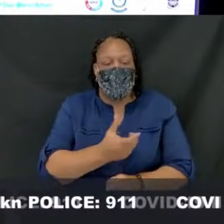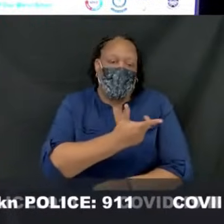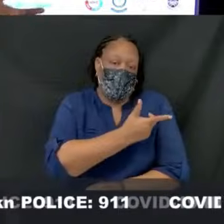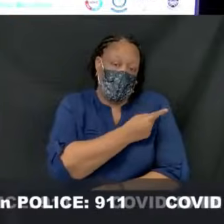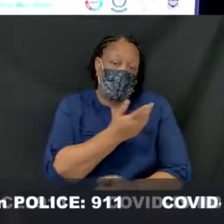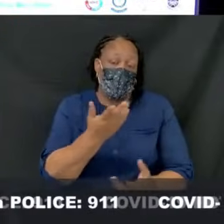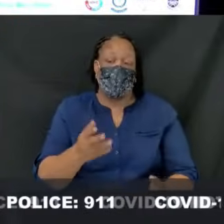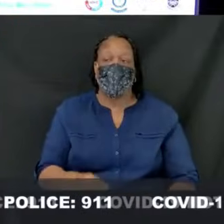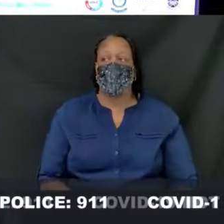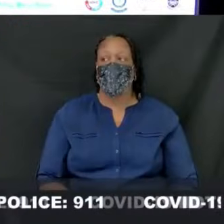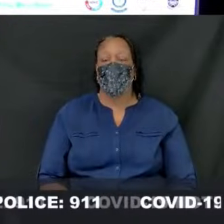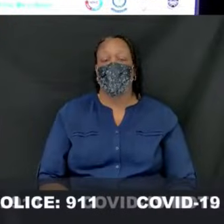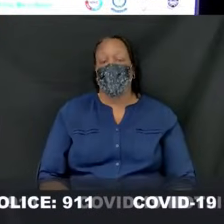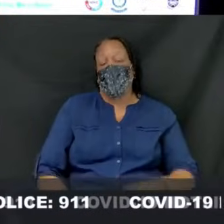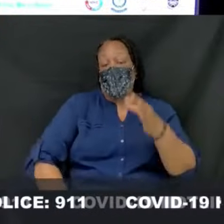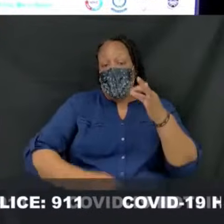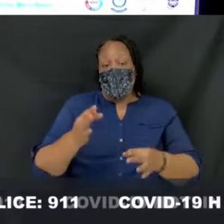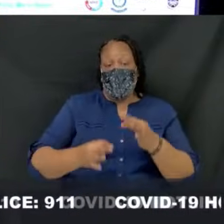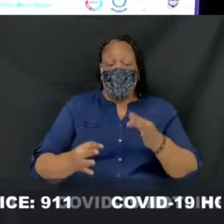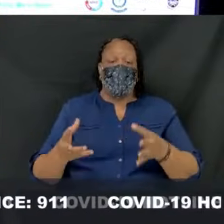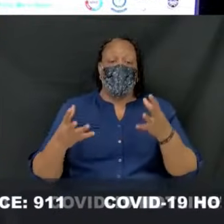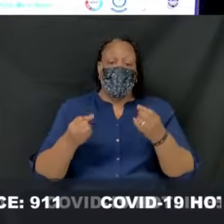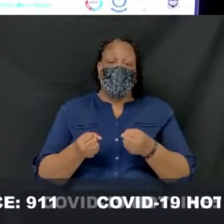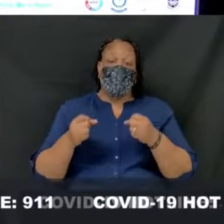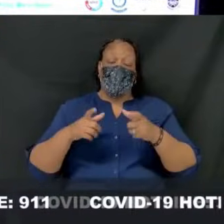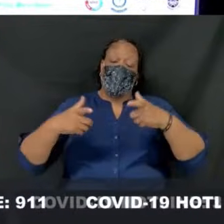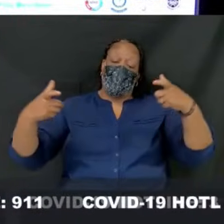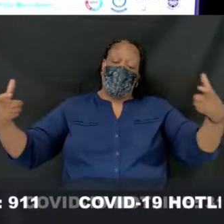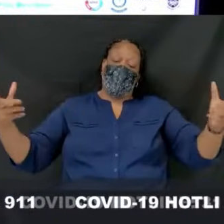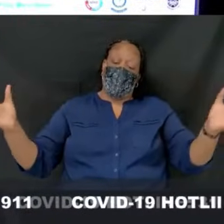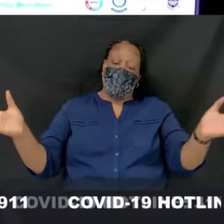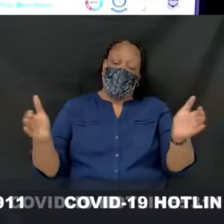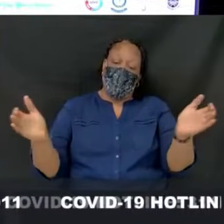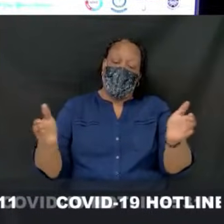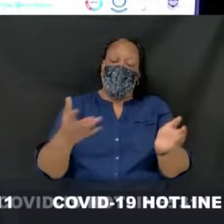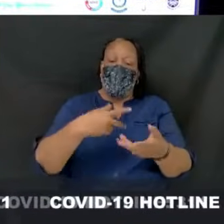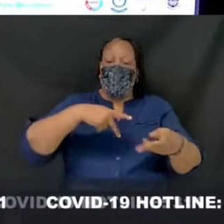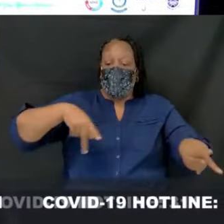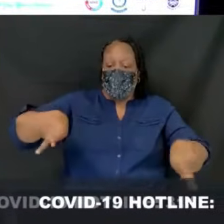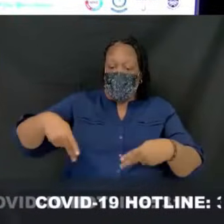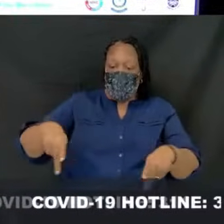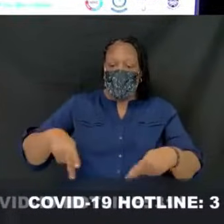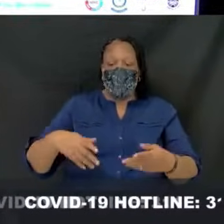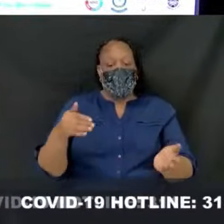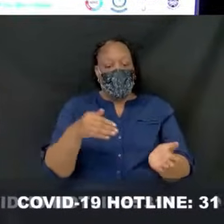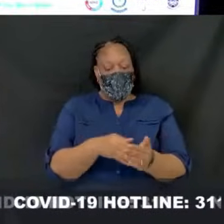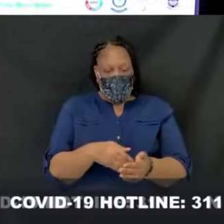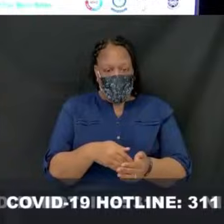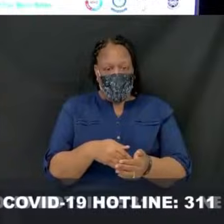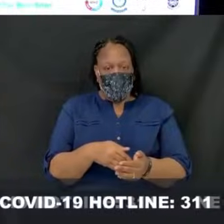have mass events again, that's the only how we'll be able to have them safely.